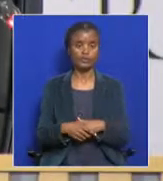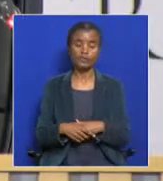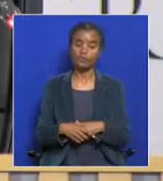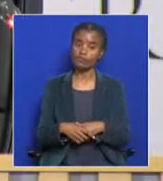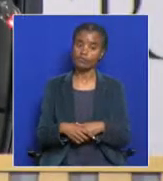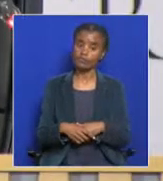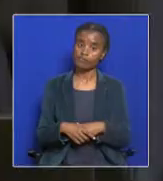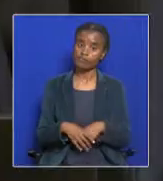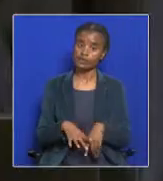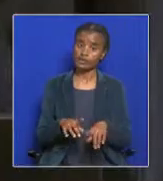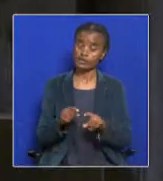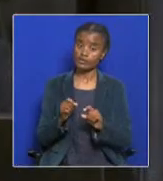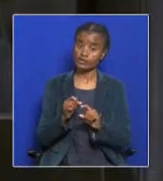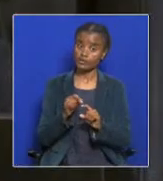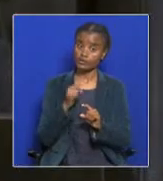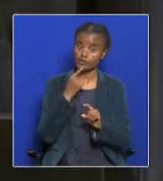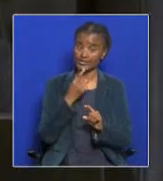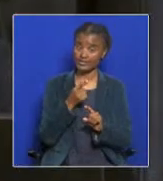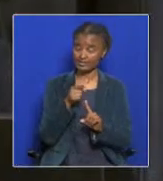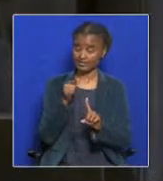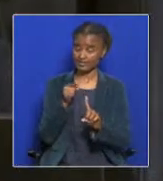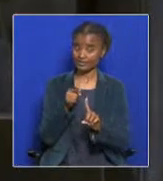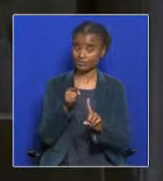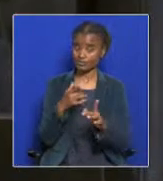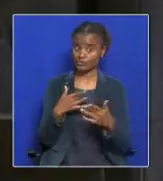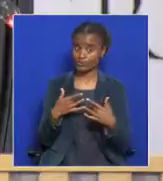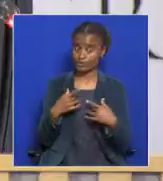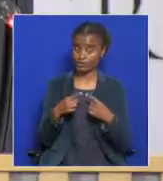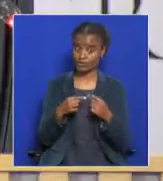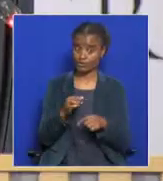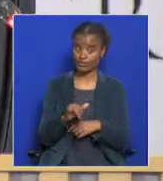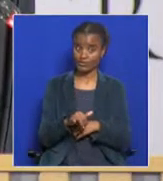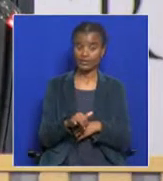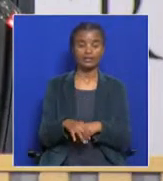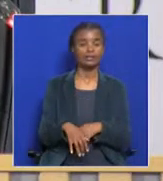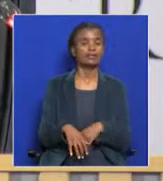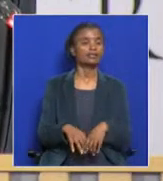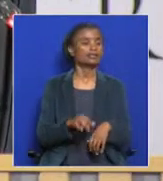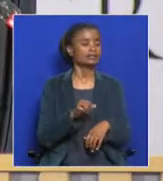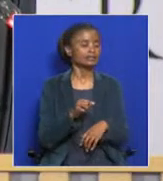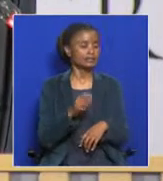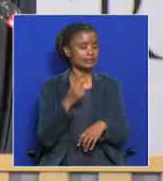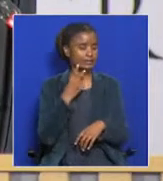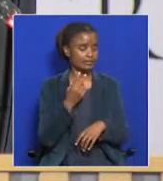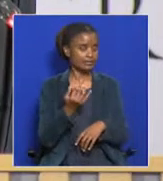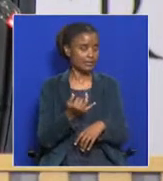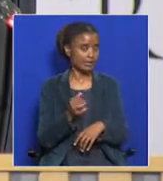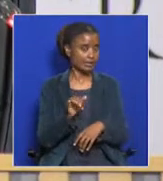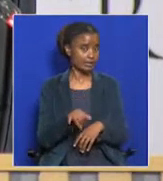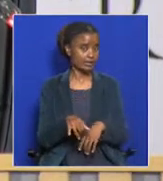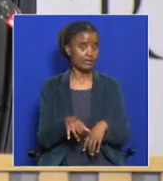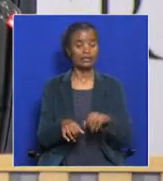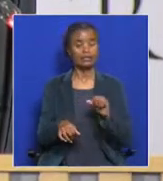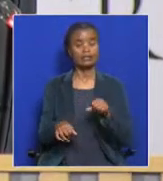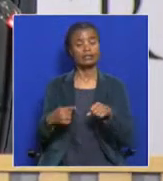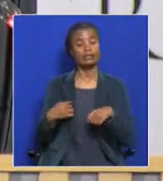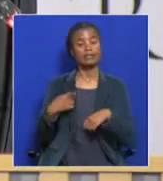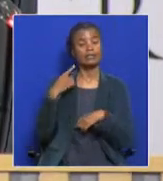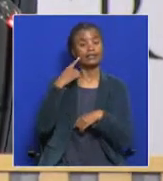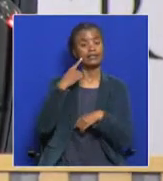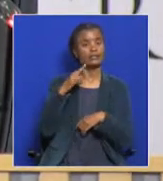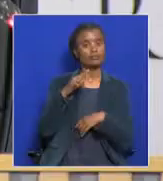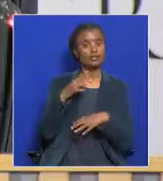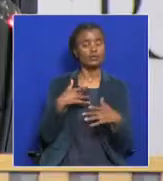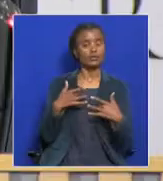It seems. I think I was more concerned about it, Commissioner. This was the only viable option, according to